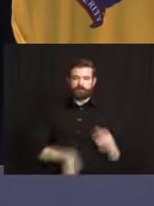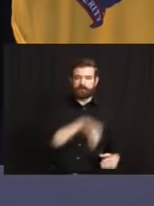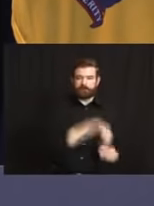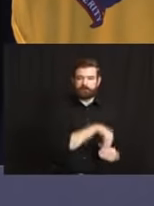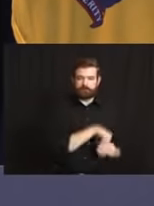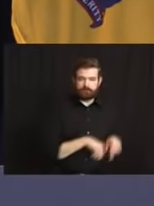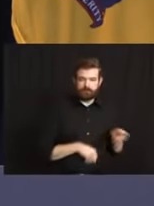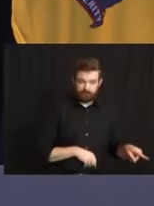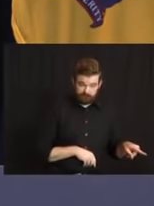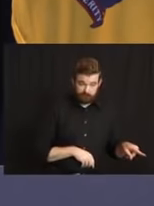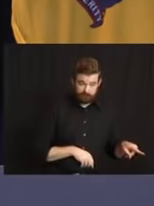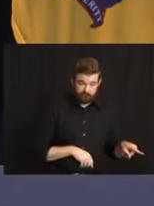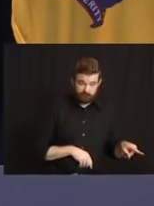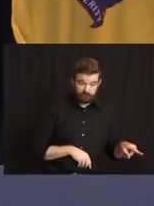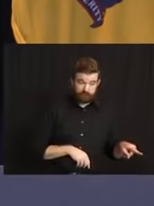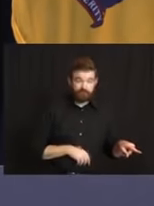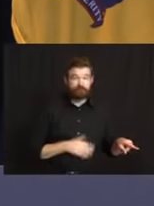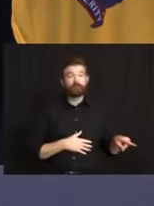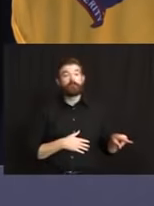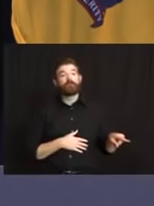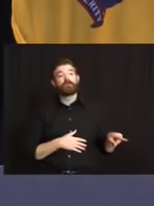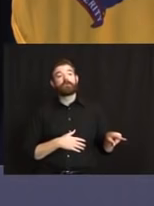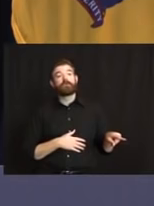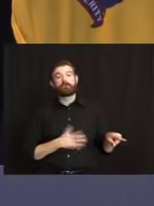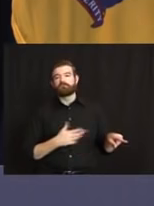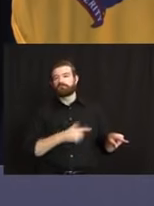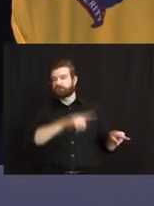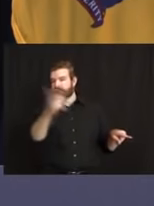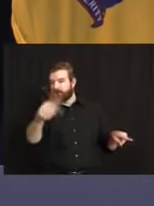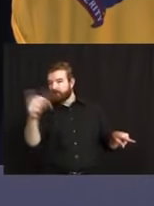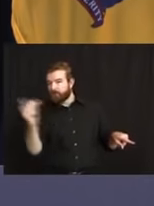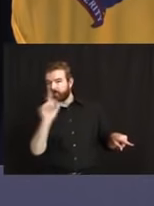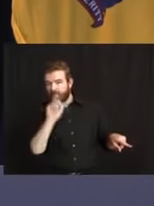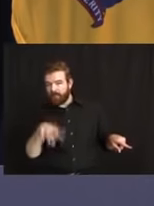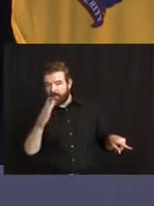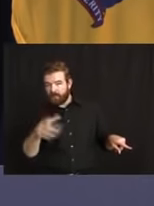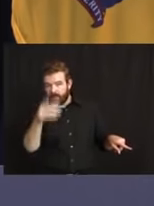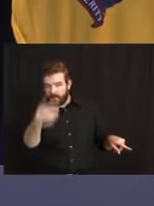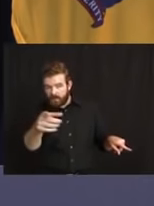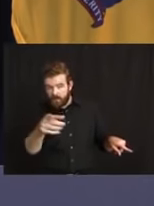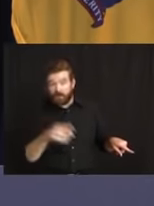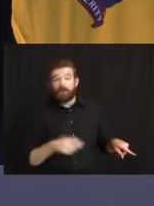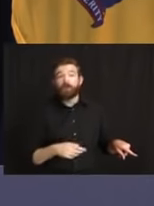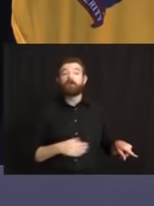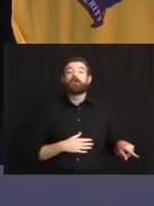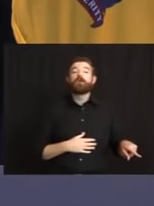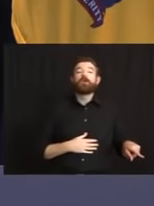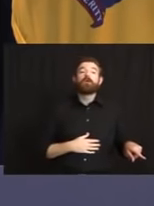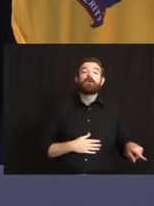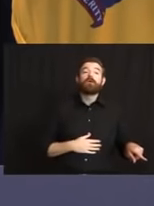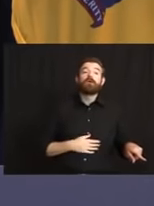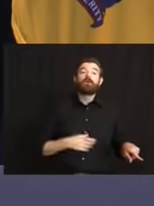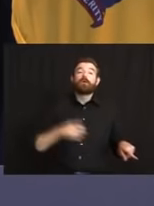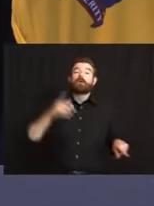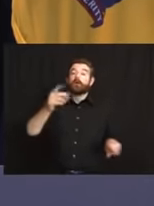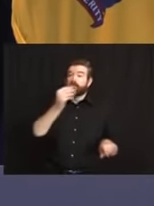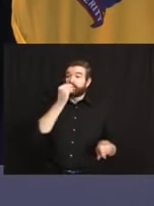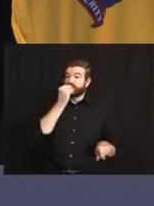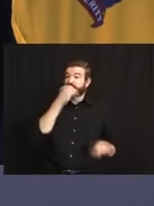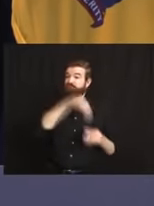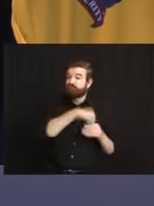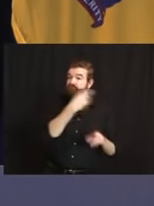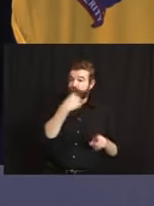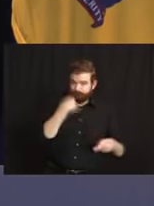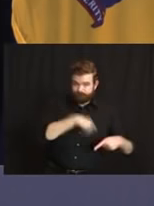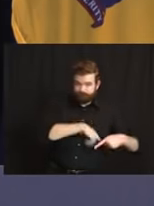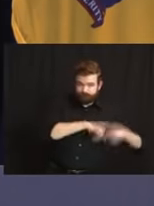Afternoon. Governor, with the indefinite pause on indoor dining and the rise of rate of transmission numbers, does moving to phase 3 no longer look like it's a matter of weeks away, as you